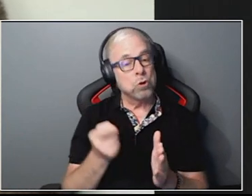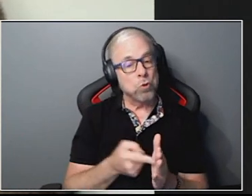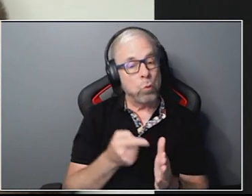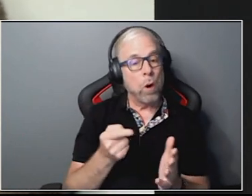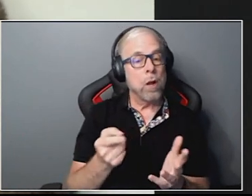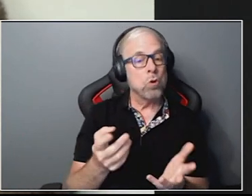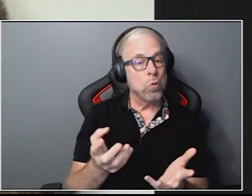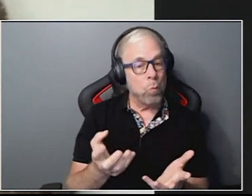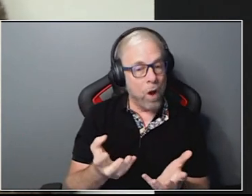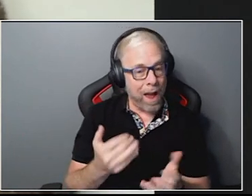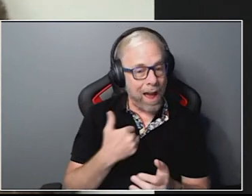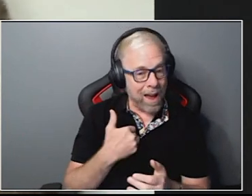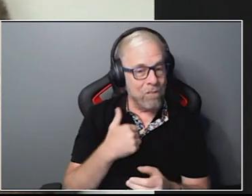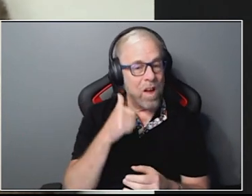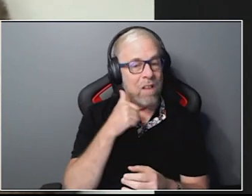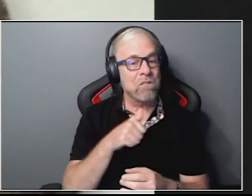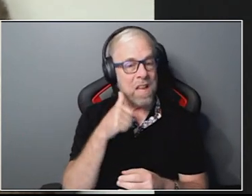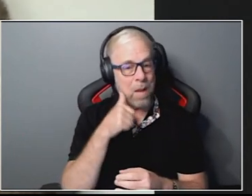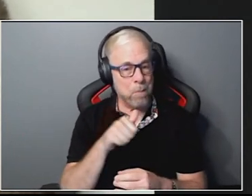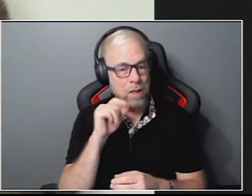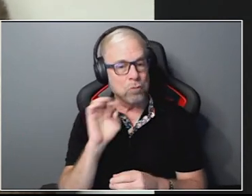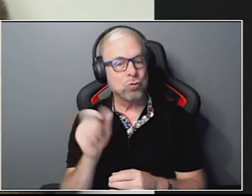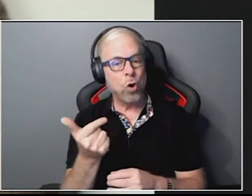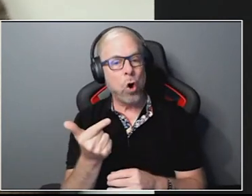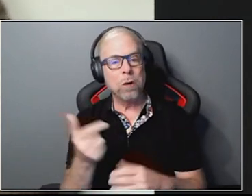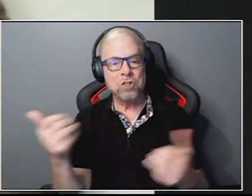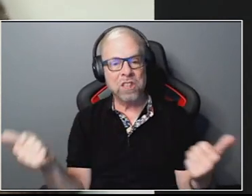to challenge the male dog. And